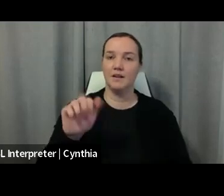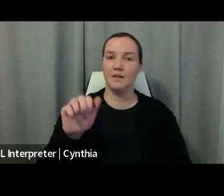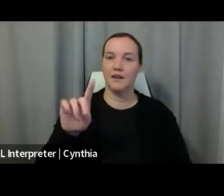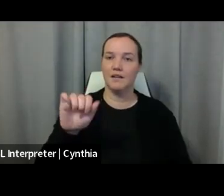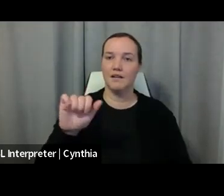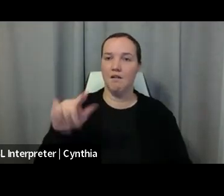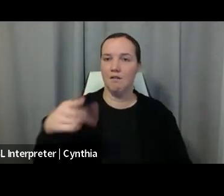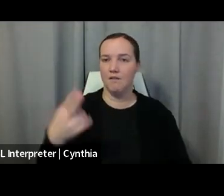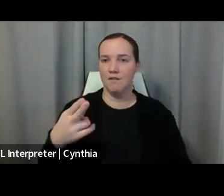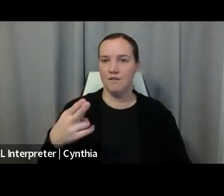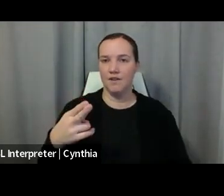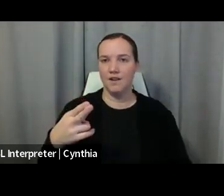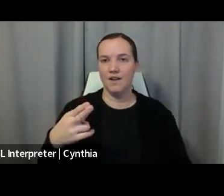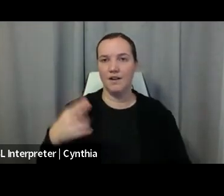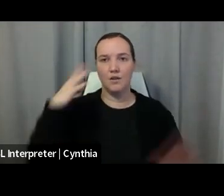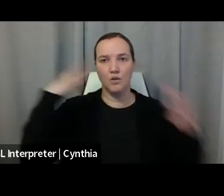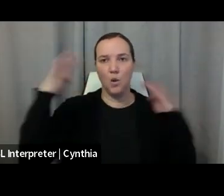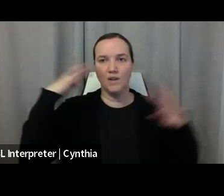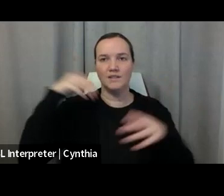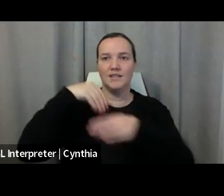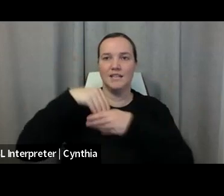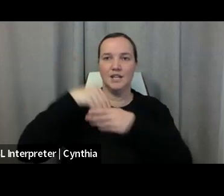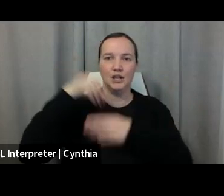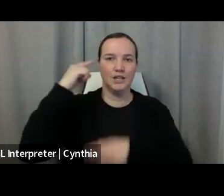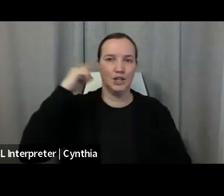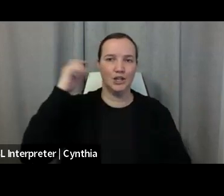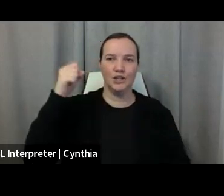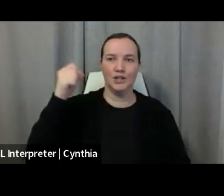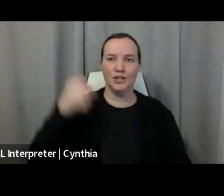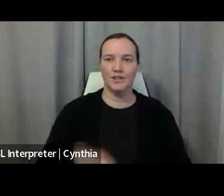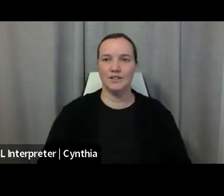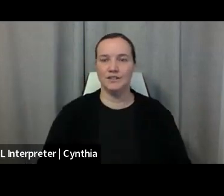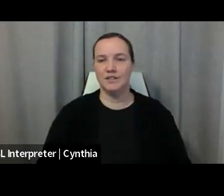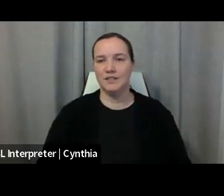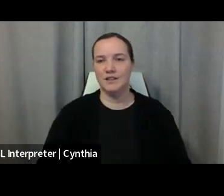inner. Randolph, that's such a, can you speak to that, Randolph? Really key.